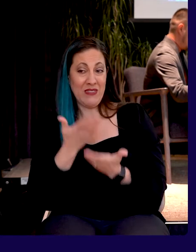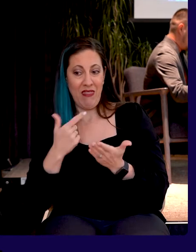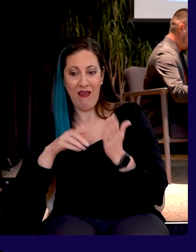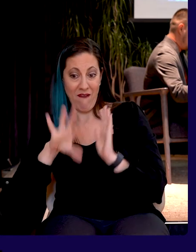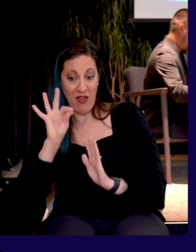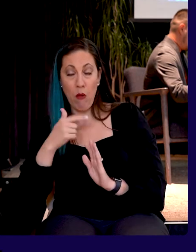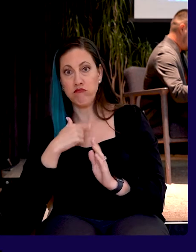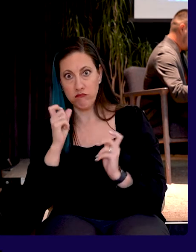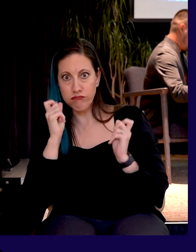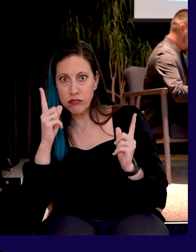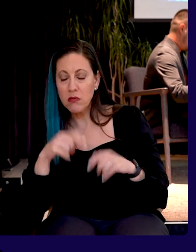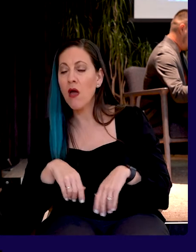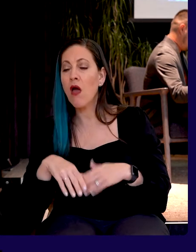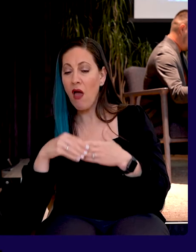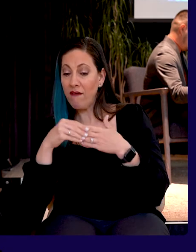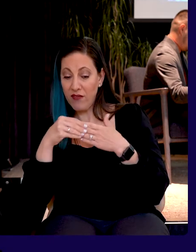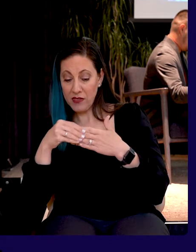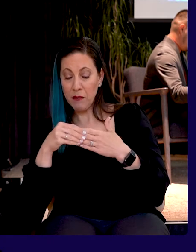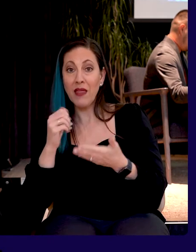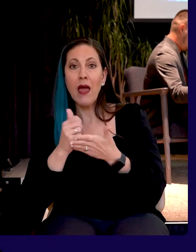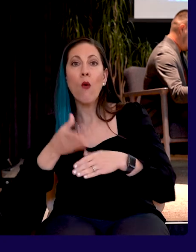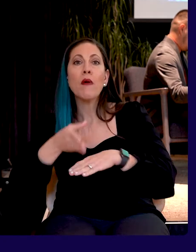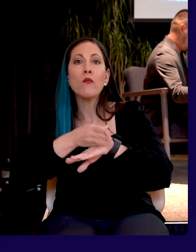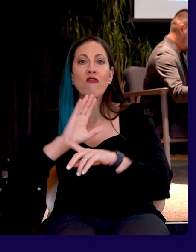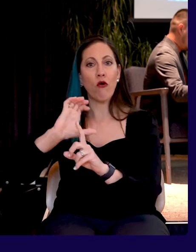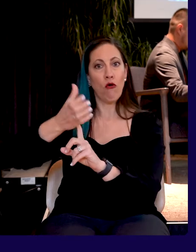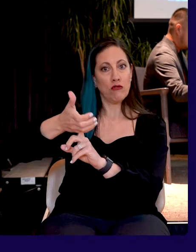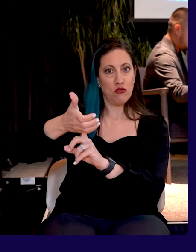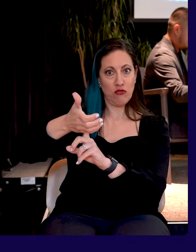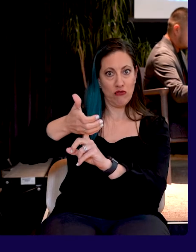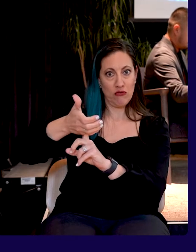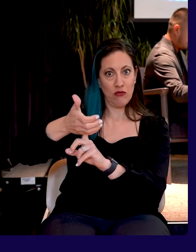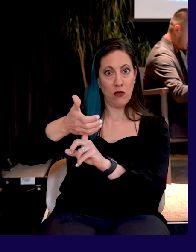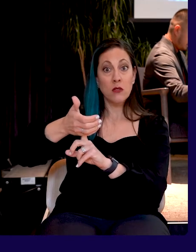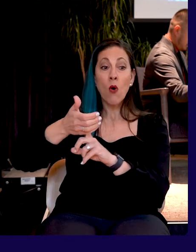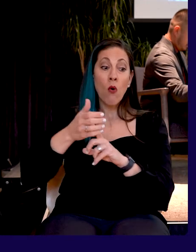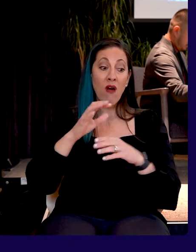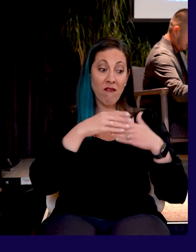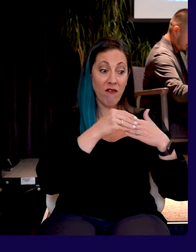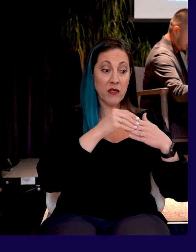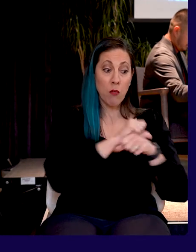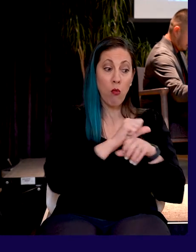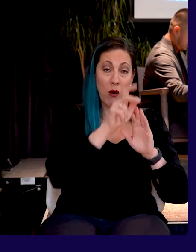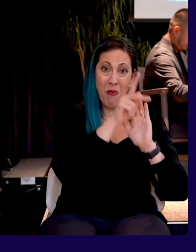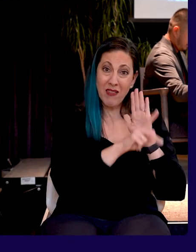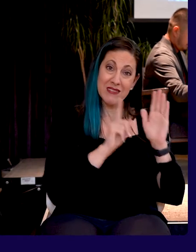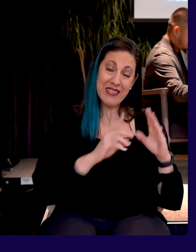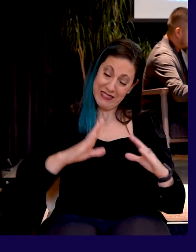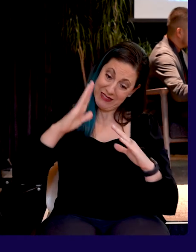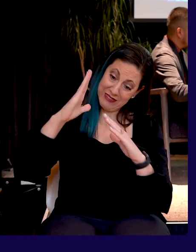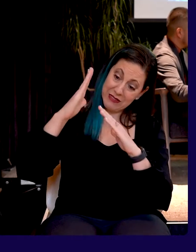to me is that flexibility actually improves culture. So flexible work policies were cited as the